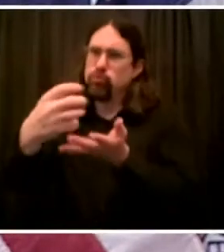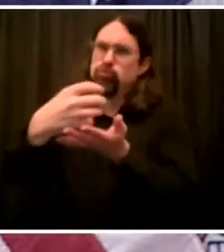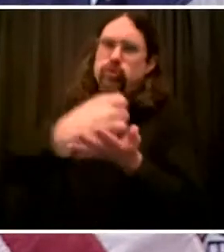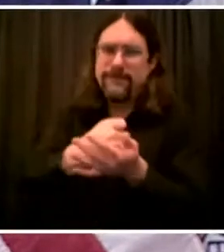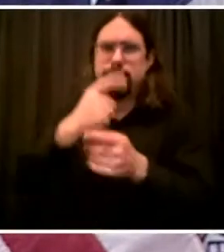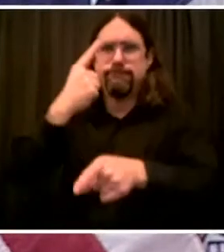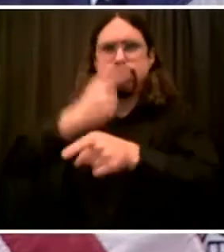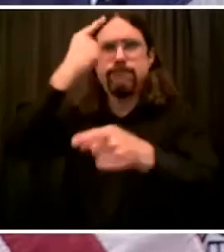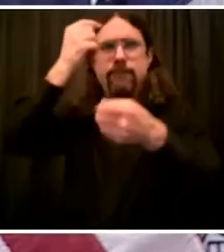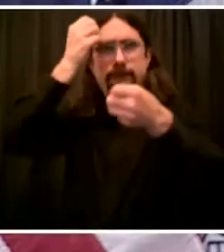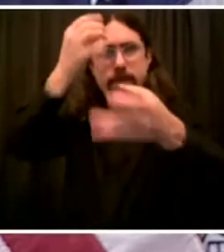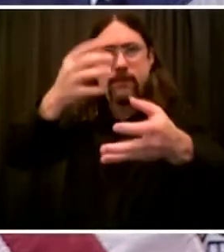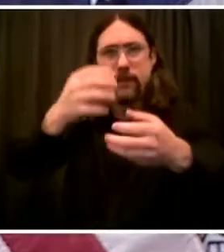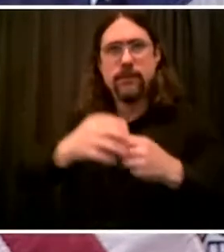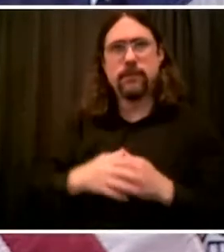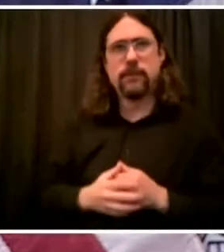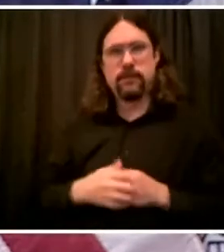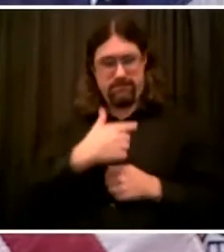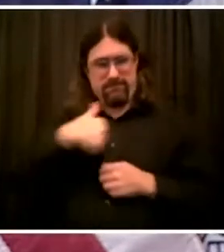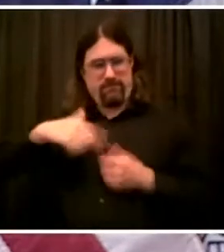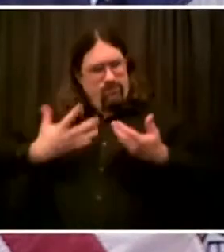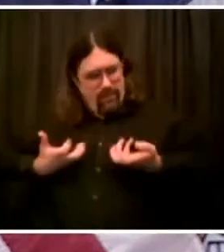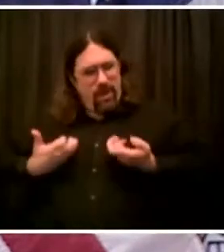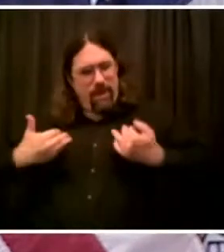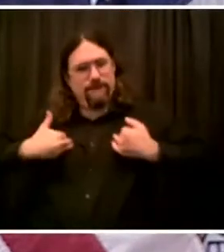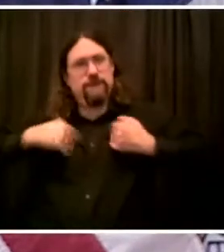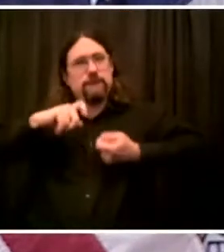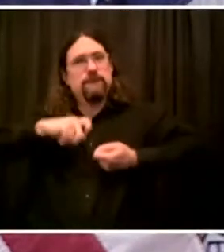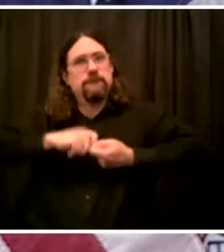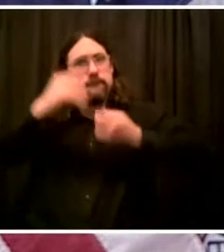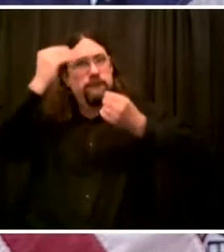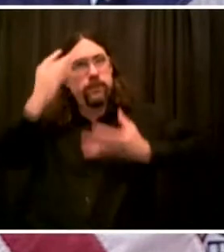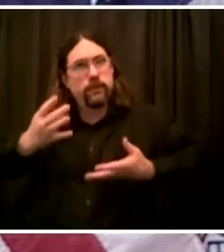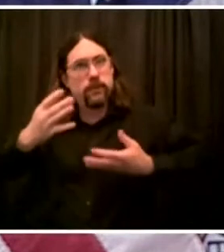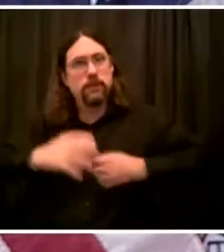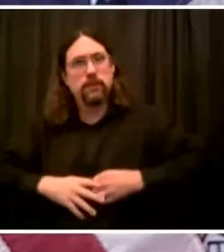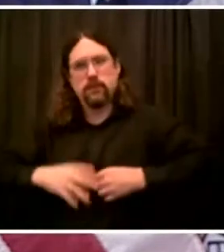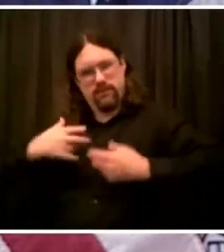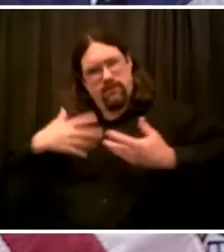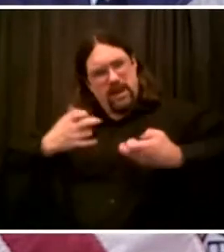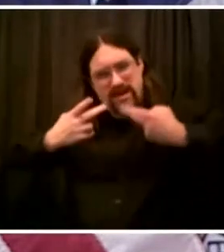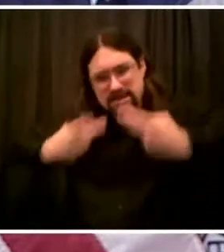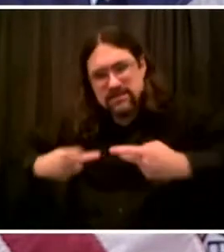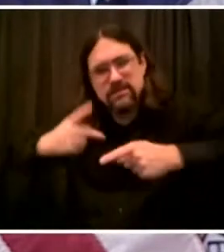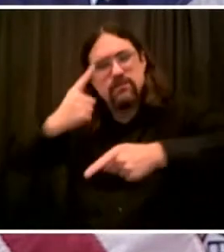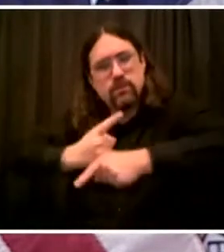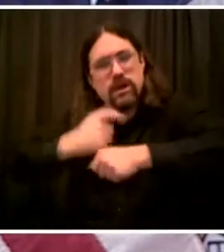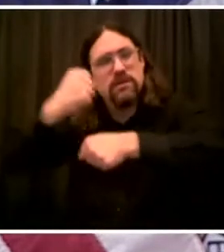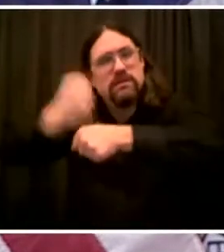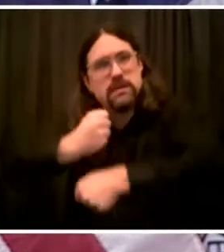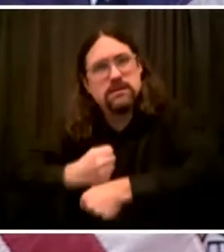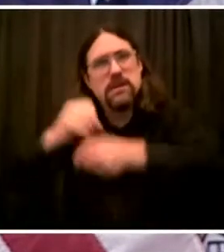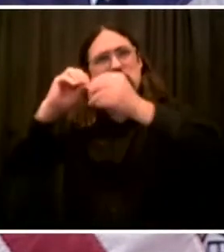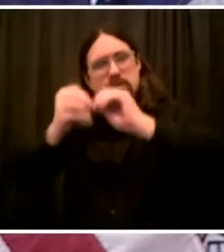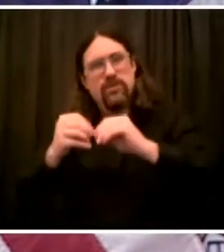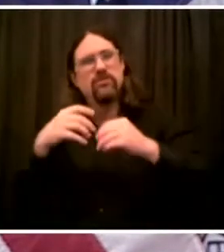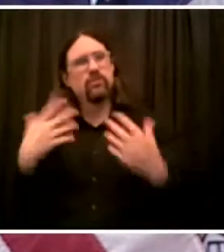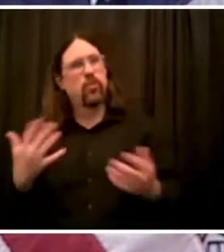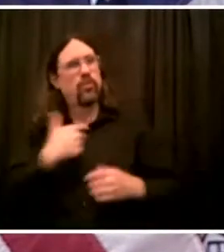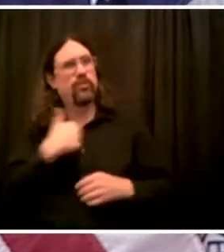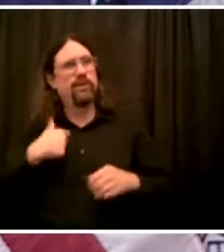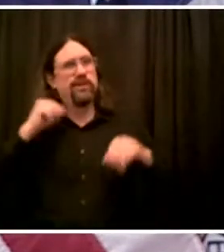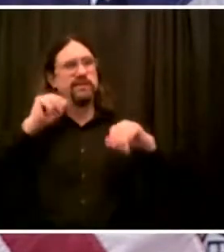not. Now again, anyone accepting any services is a step forward, and that might be hard for